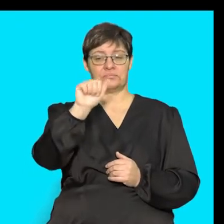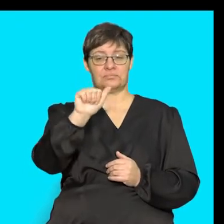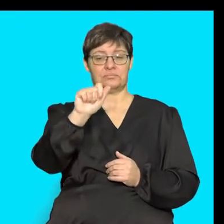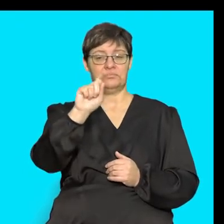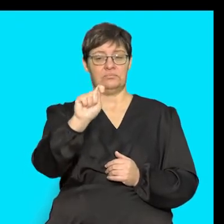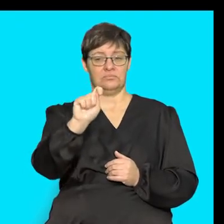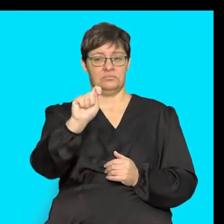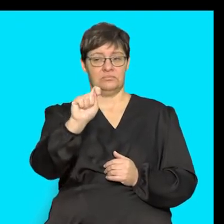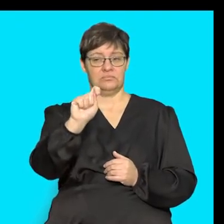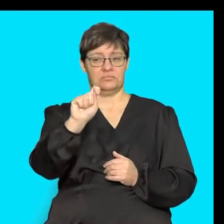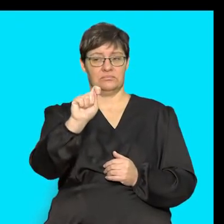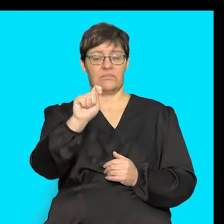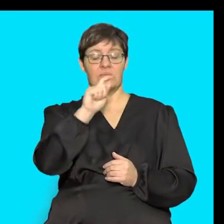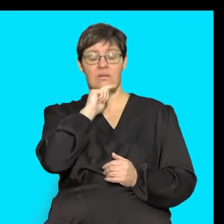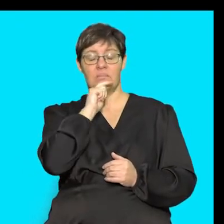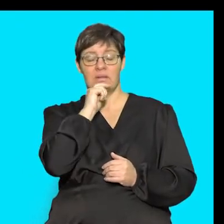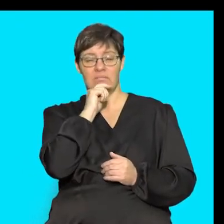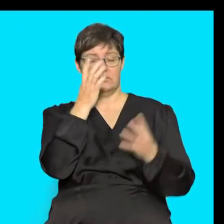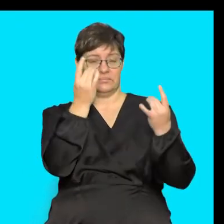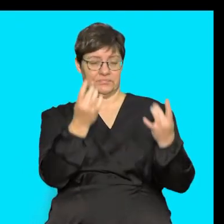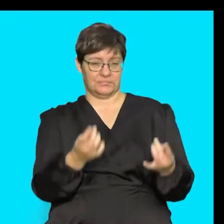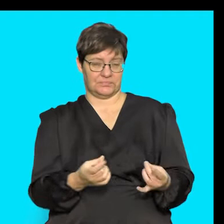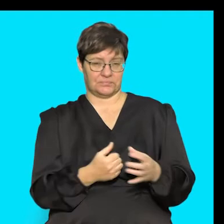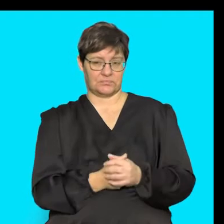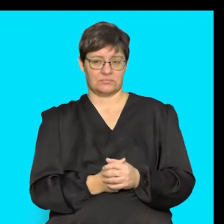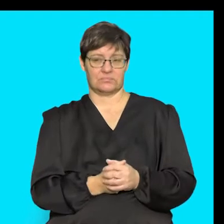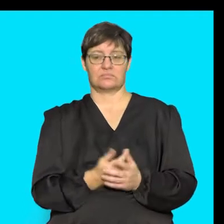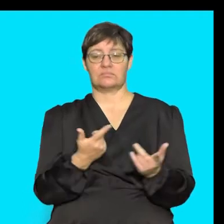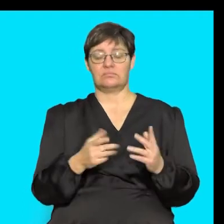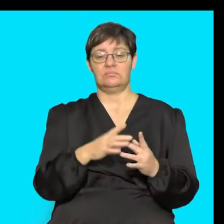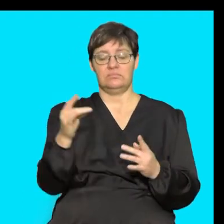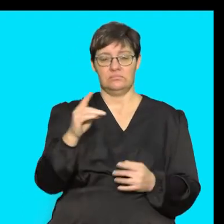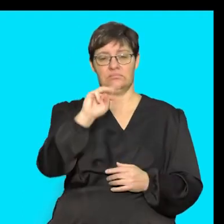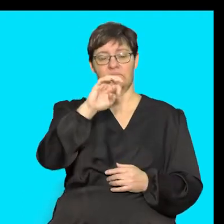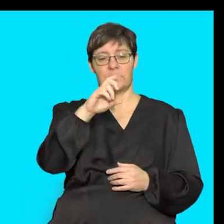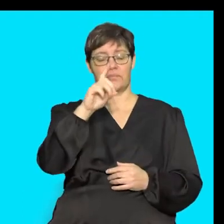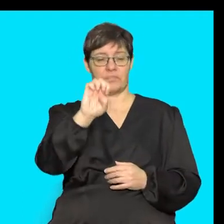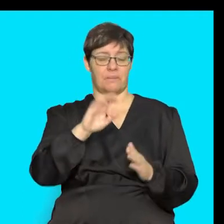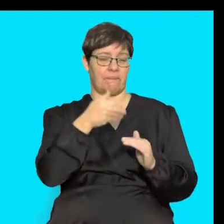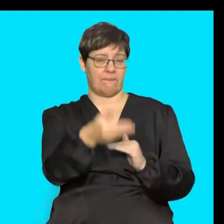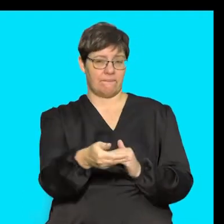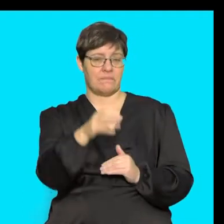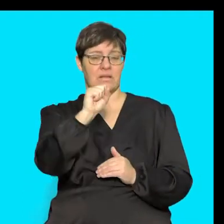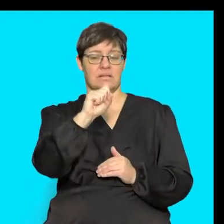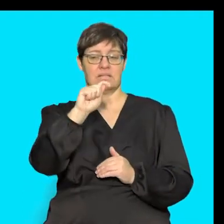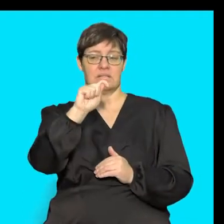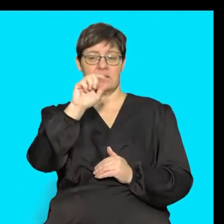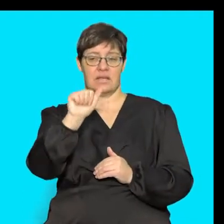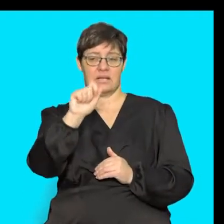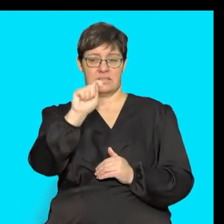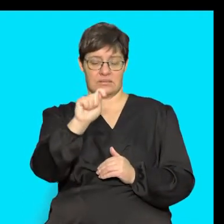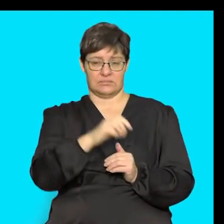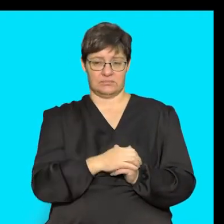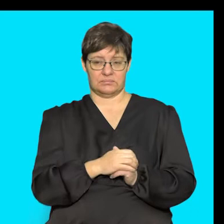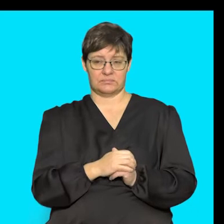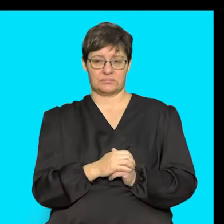STAT, which means stats. How do you select it? So it's mode, after mode, STA,